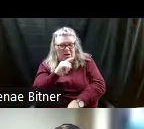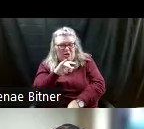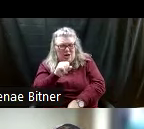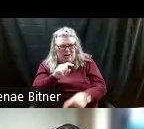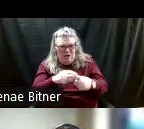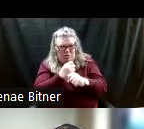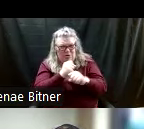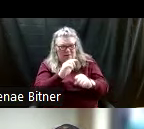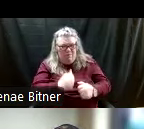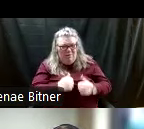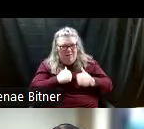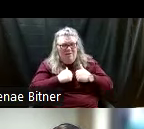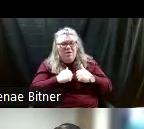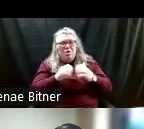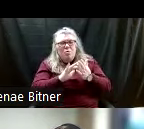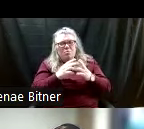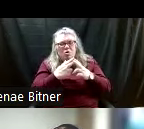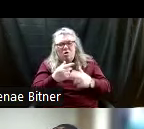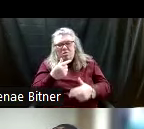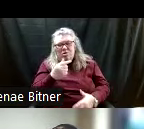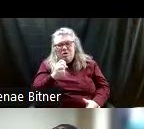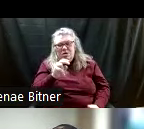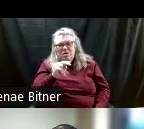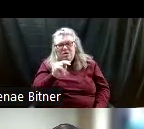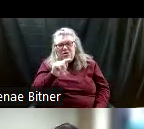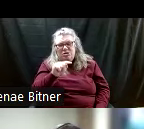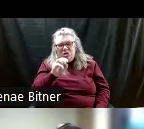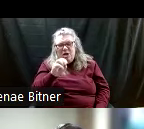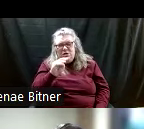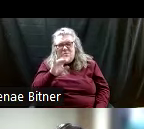called gentamicin, which is known to be ototoxic.